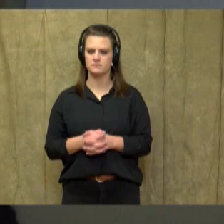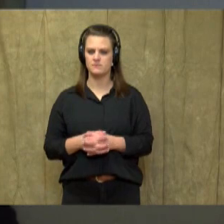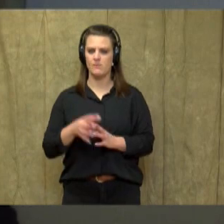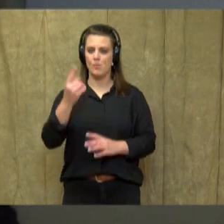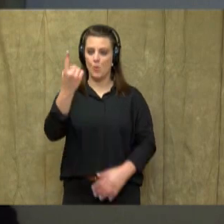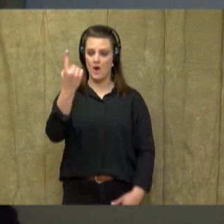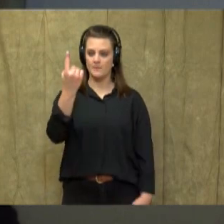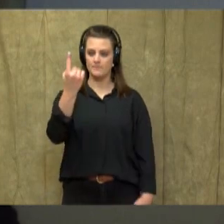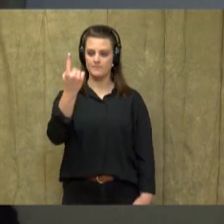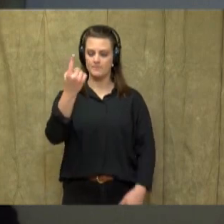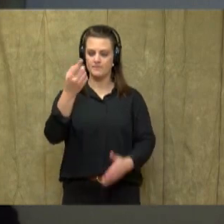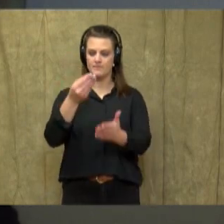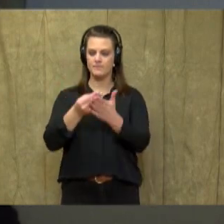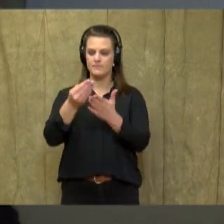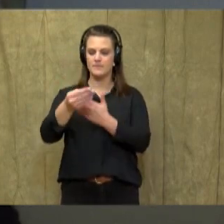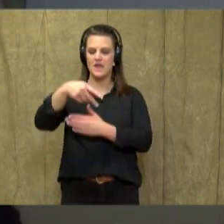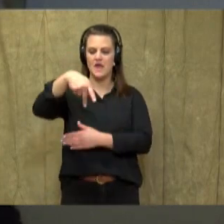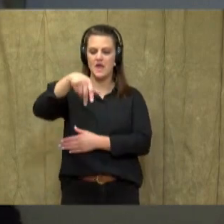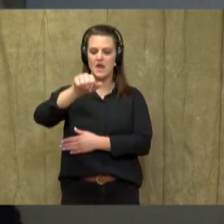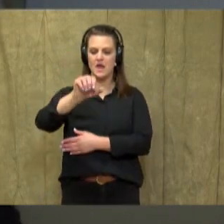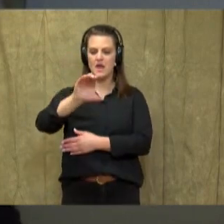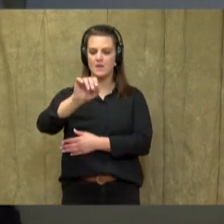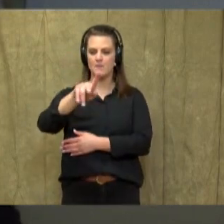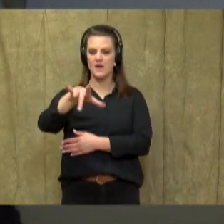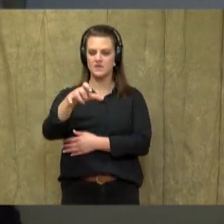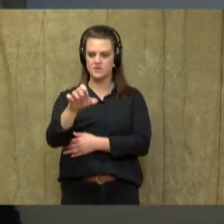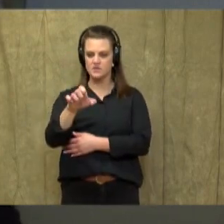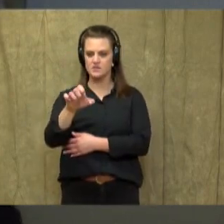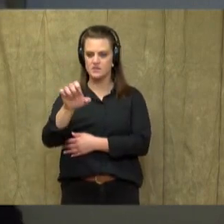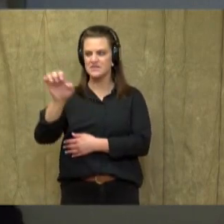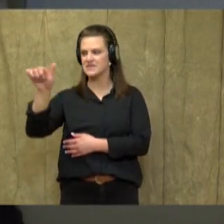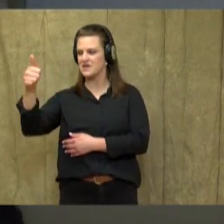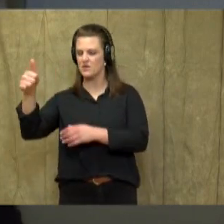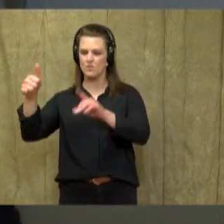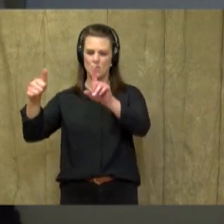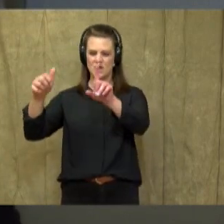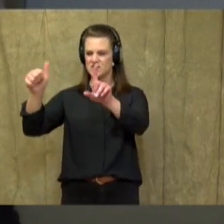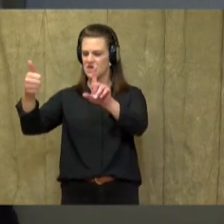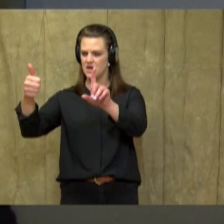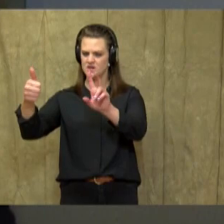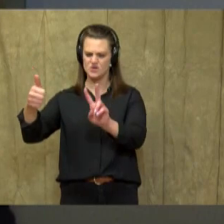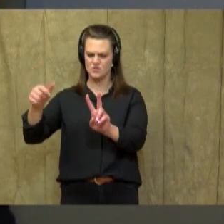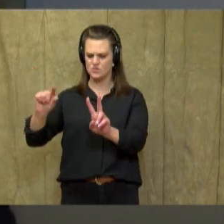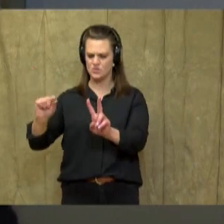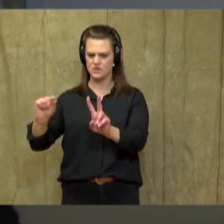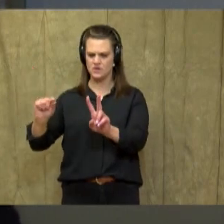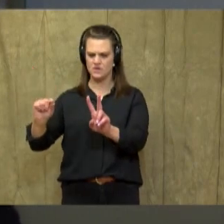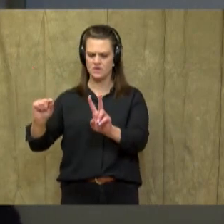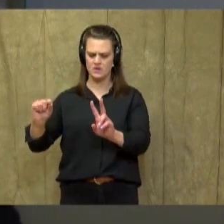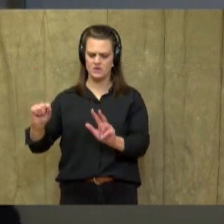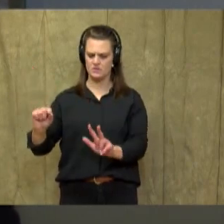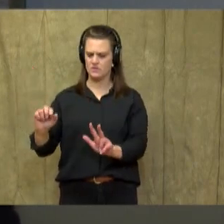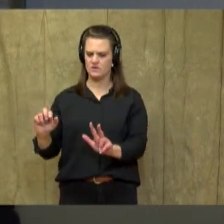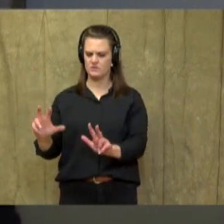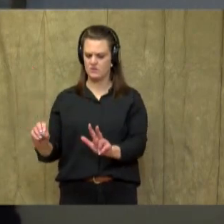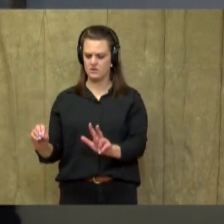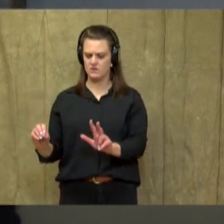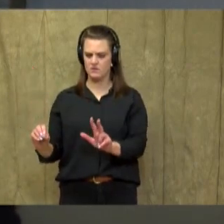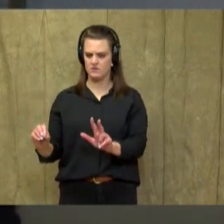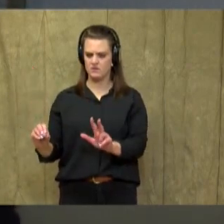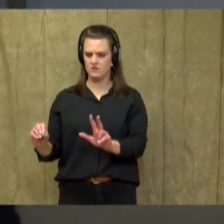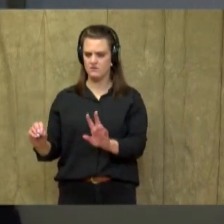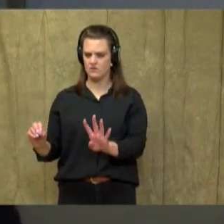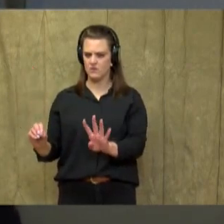1 package of cards to 10, 2 to 20, 3 to